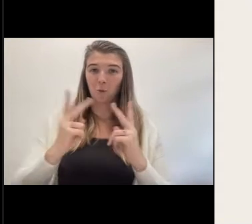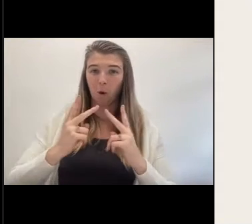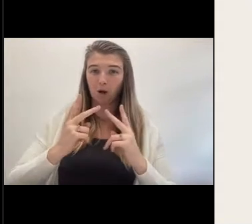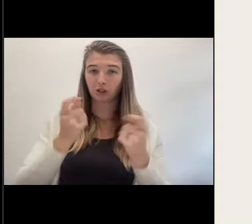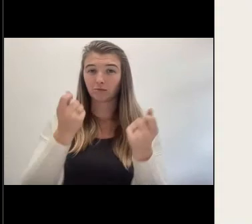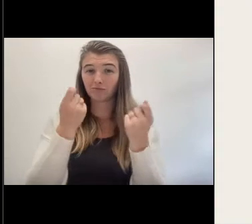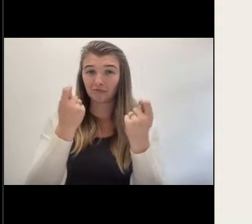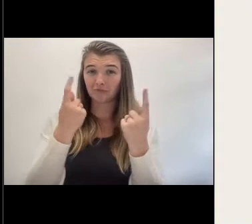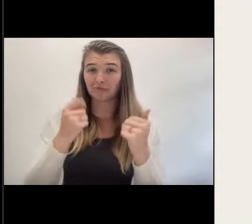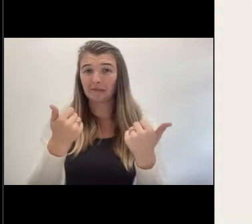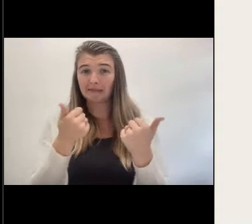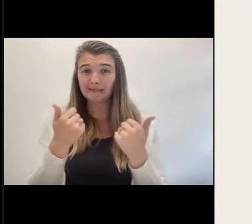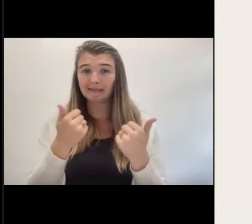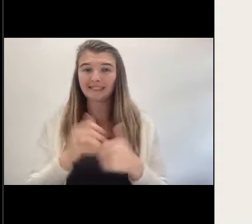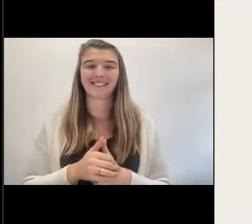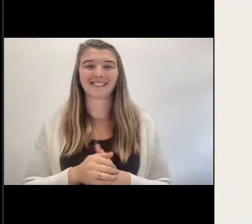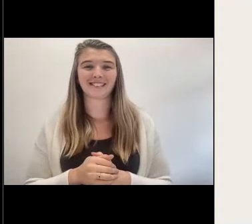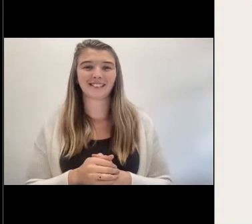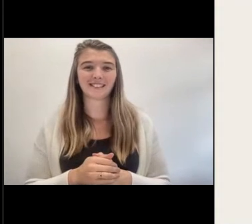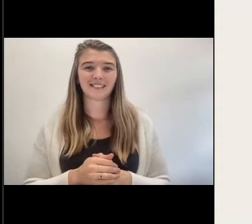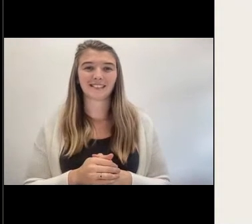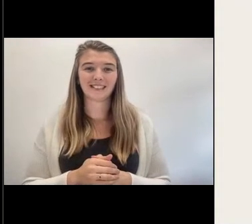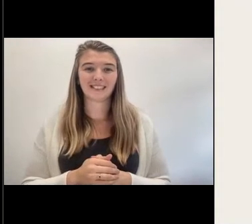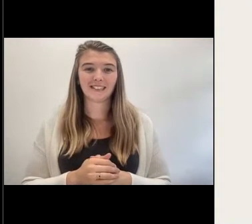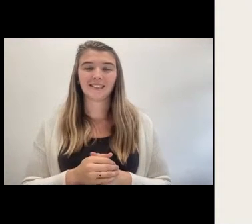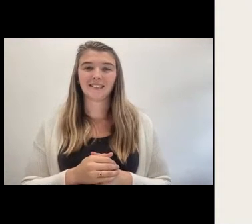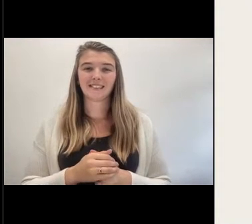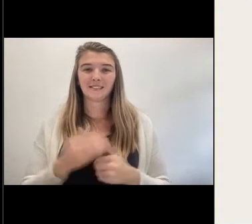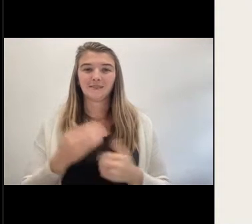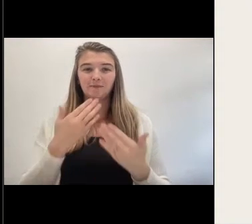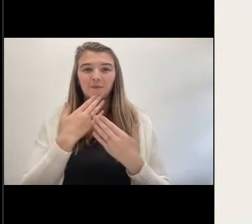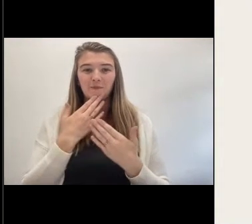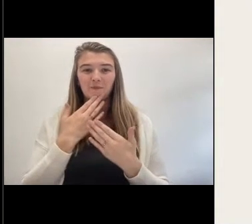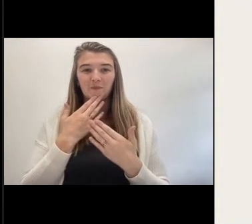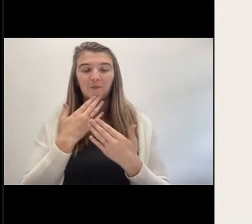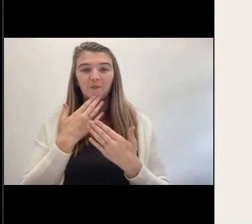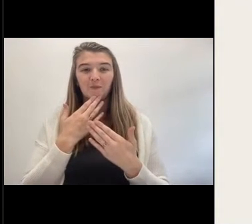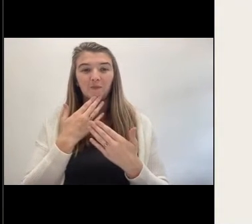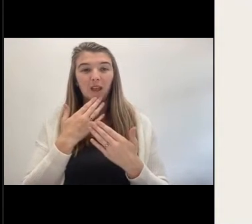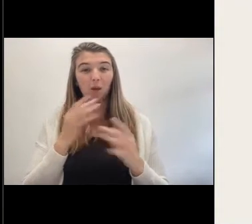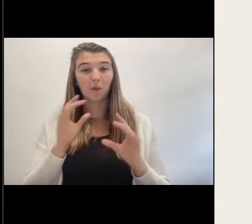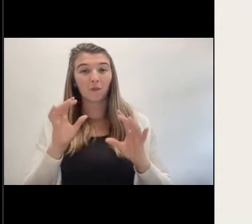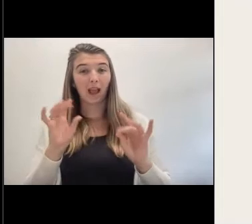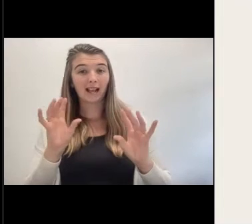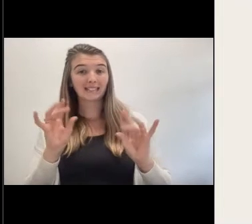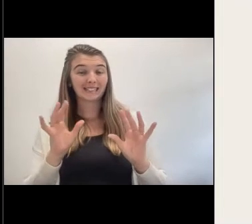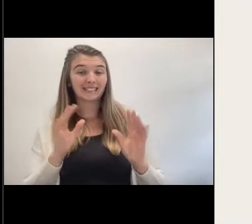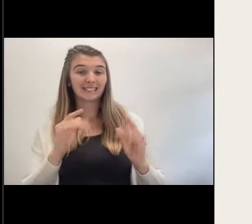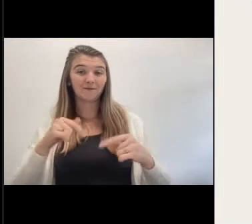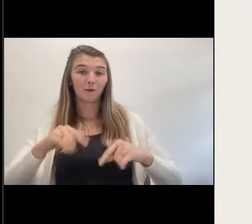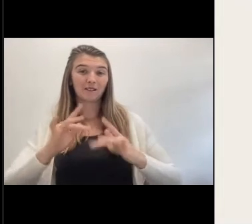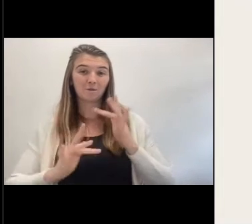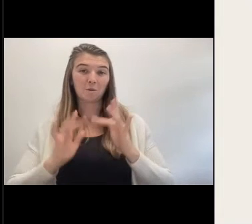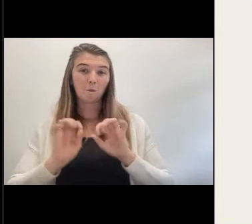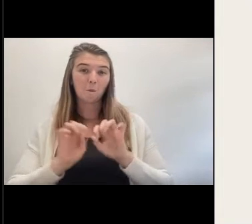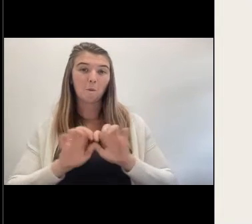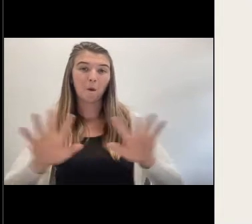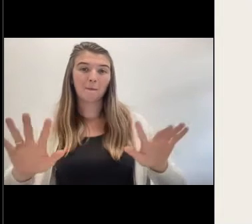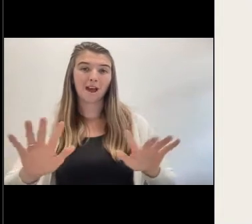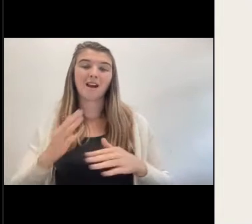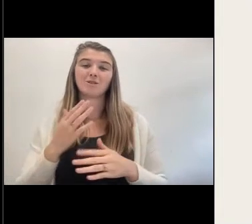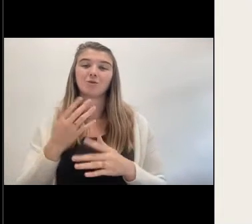Rachel's services there will agree that she did a fantastic job. So that is it for this time. So as Kathy was